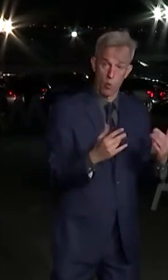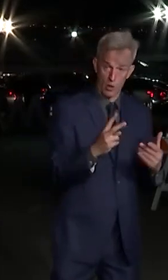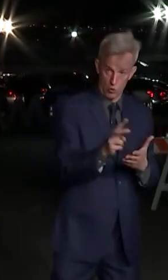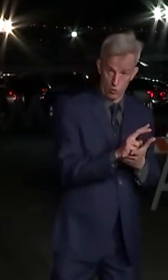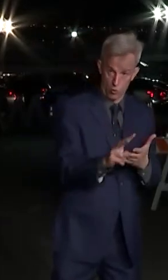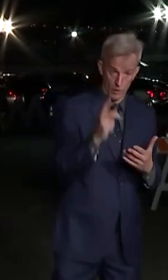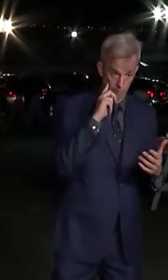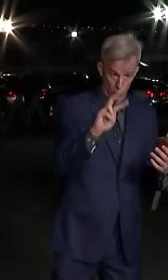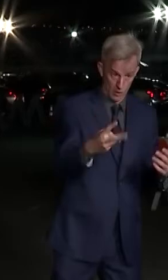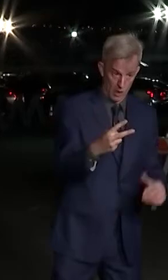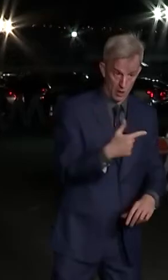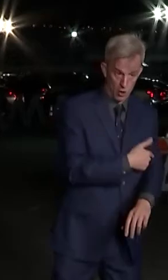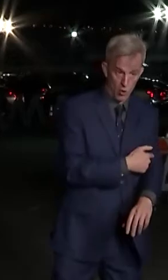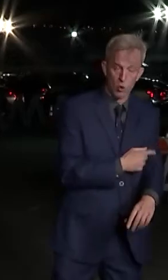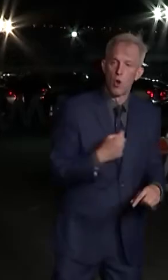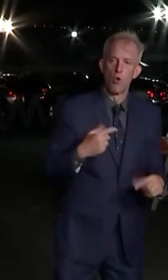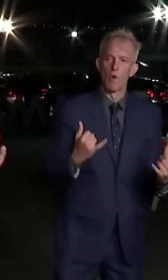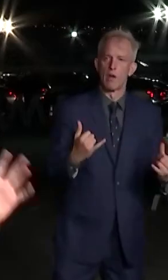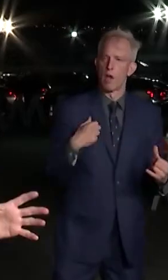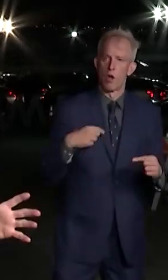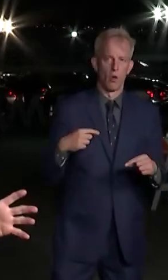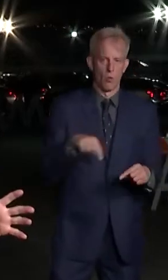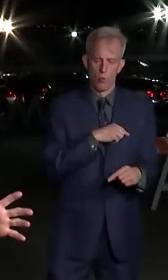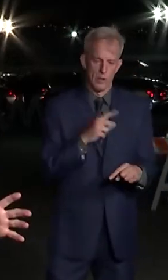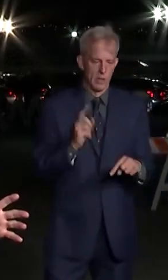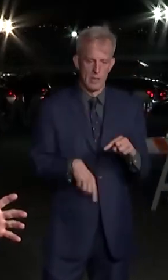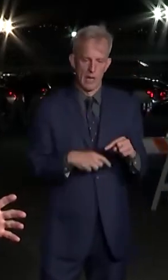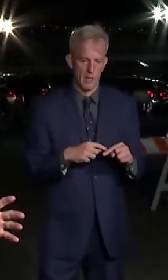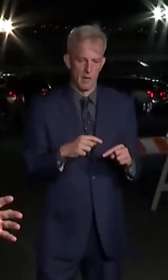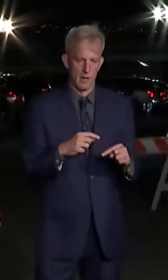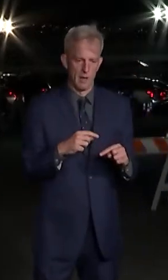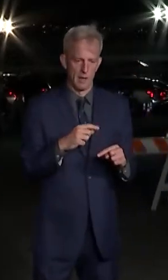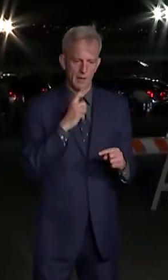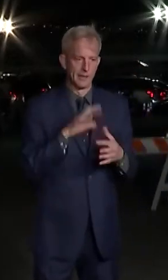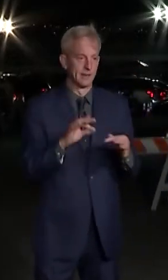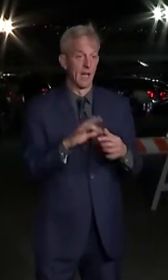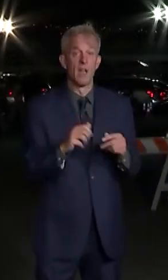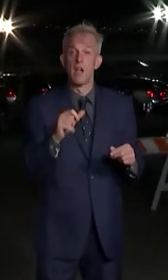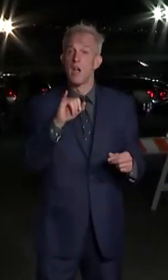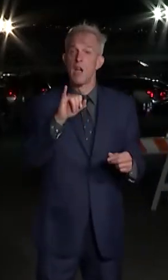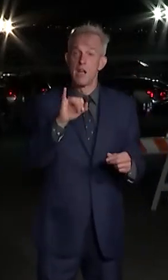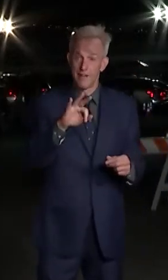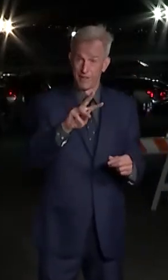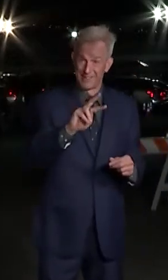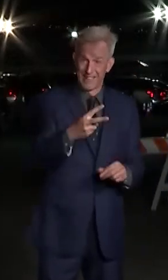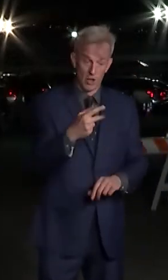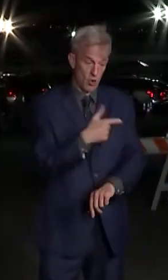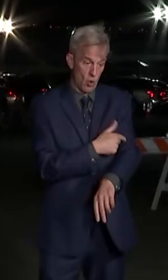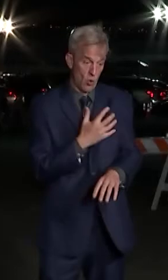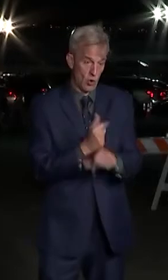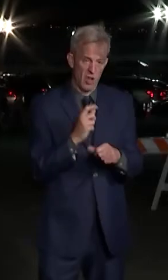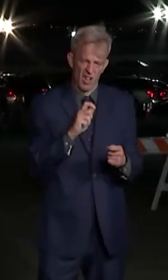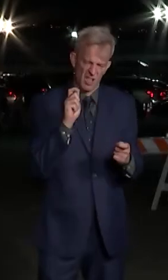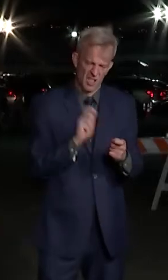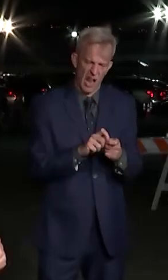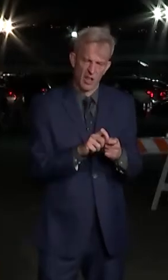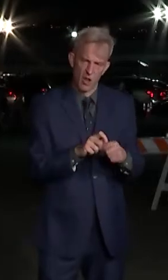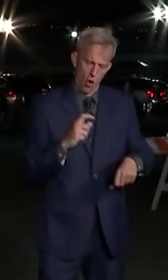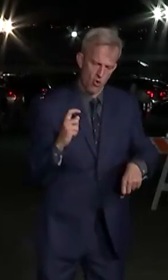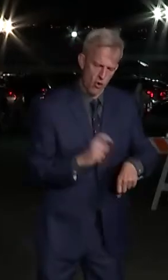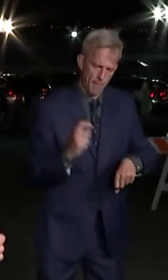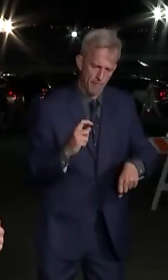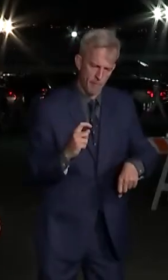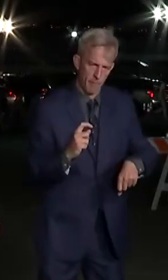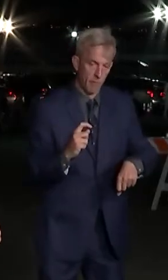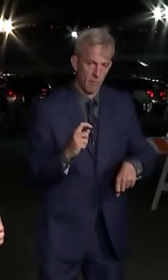with a second dose anywhere in America, if you're also expanding eligibility, will be guaranteed to get it exactly on time. The good news is